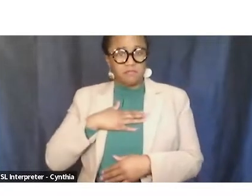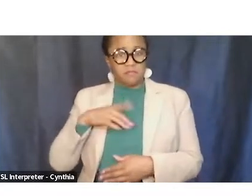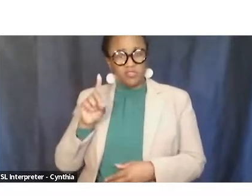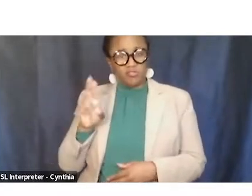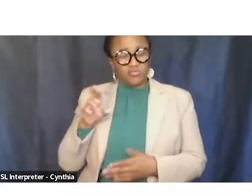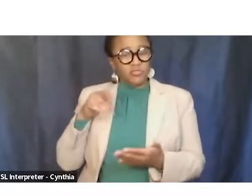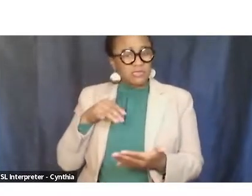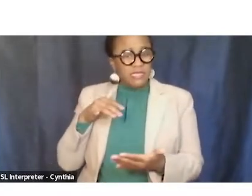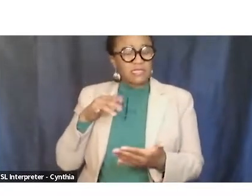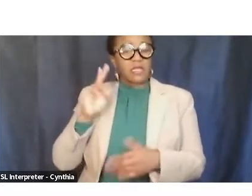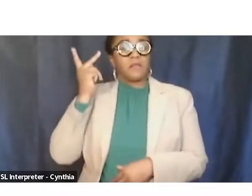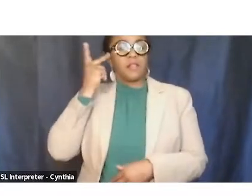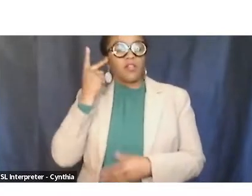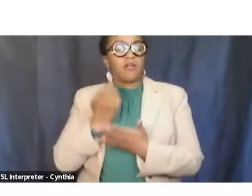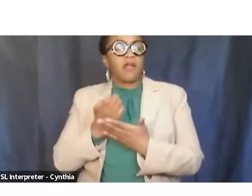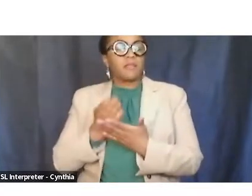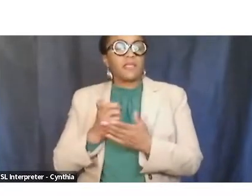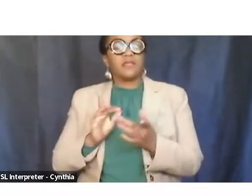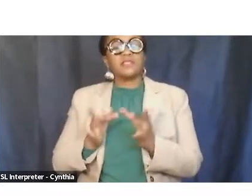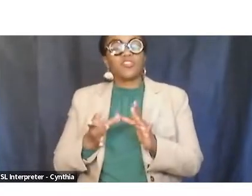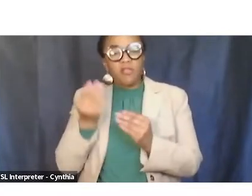political economy of digital information,